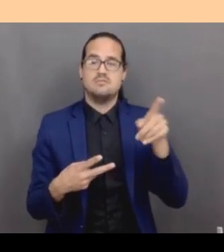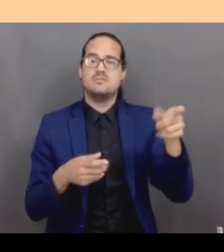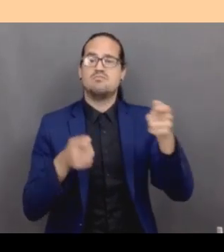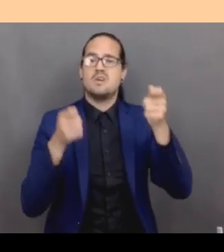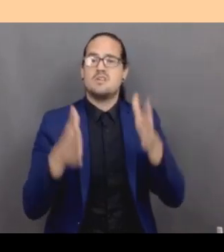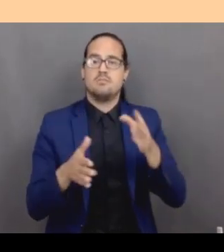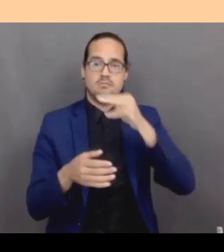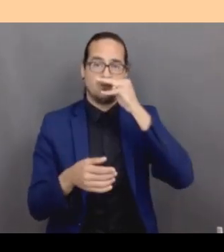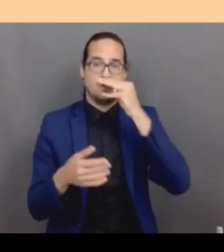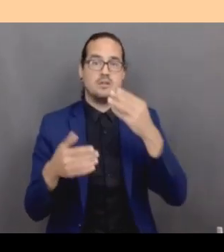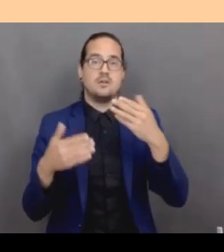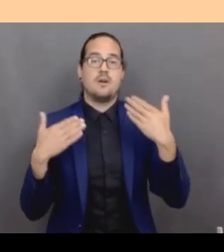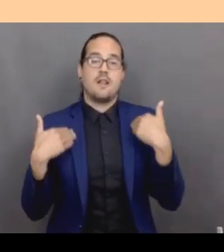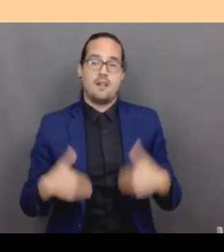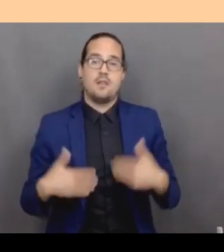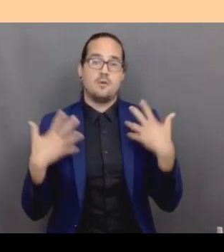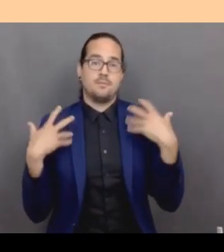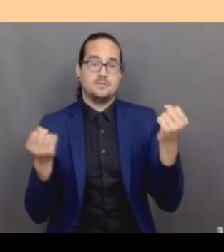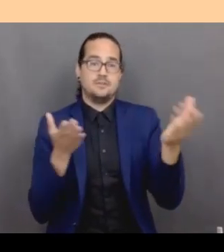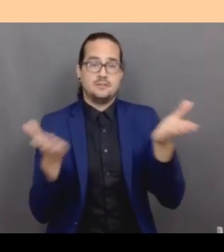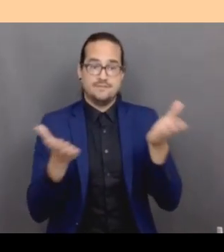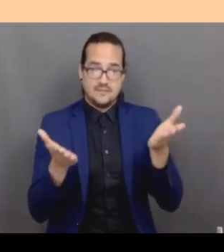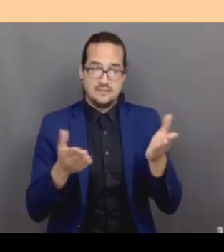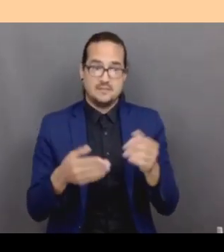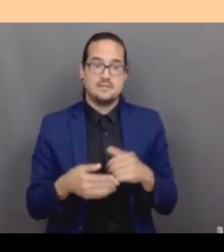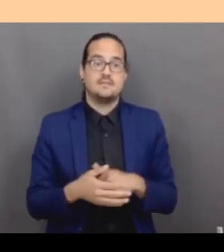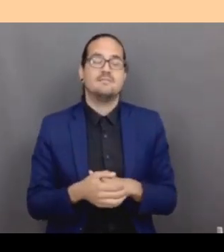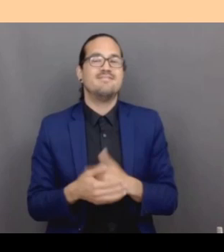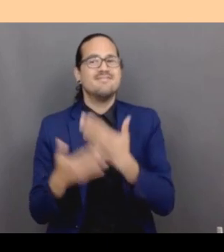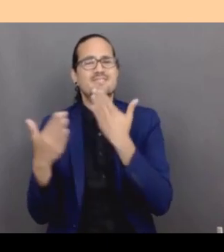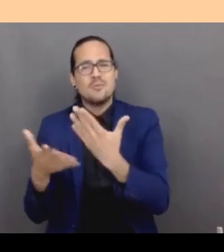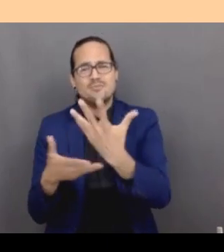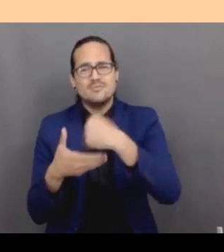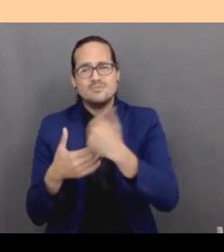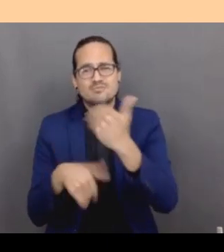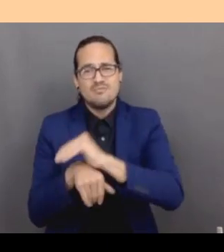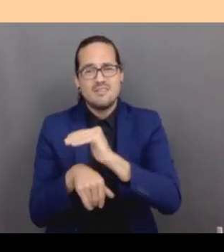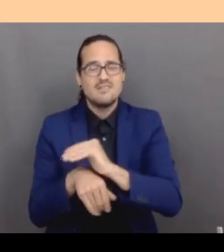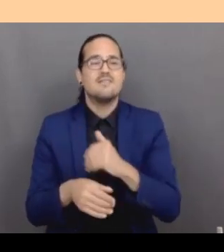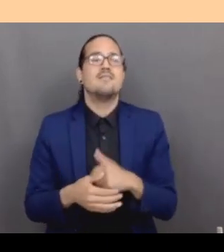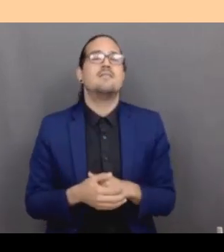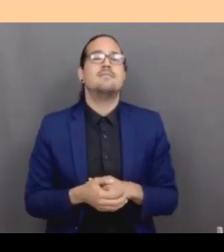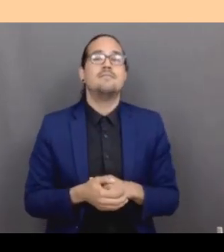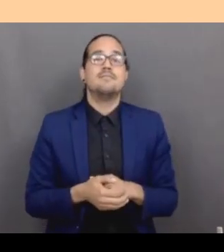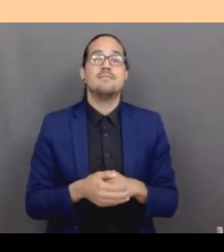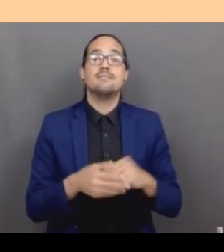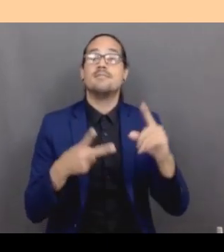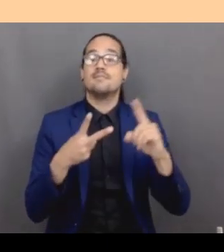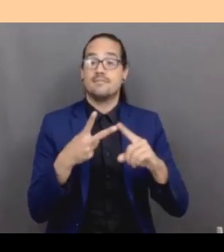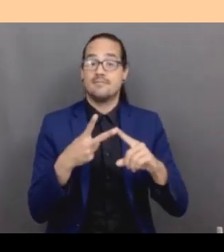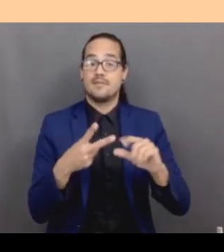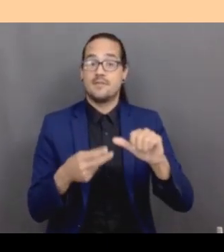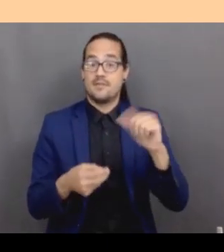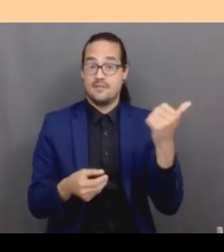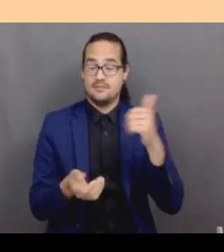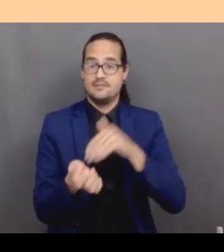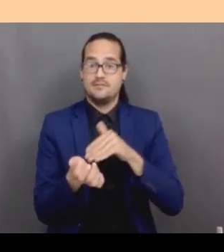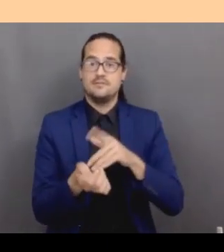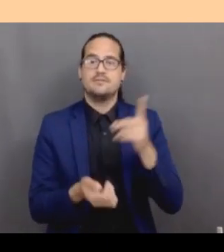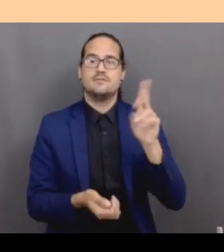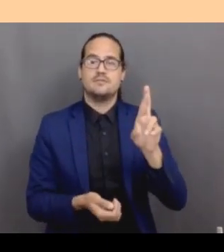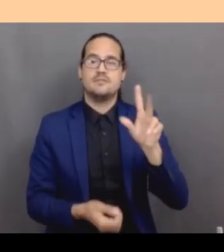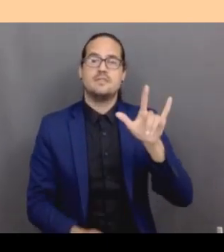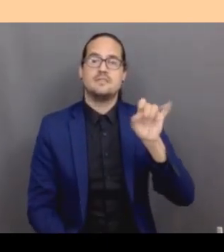you. And we'd also like to welcome Dr. Lisa Santora, our Deputy Public Health Officer. Thanks again for